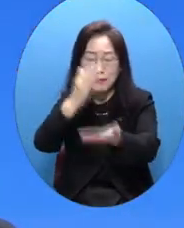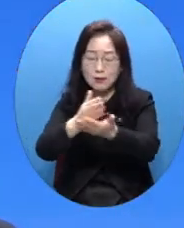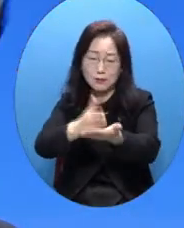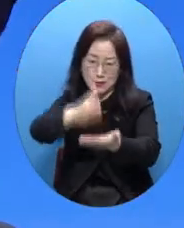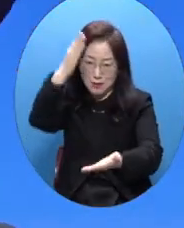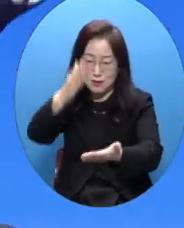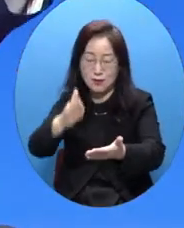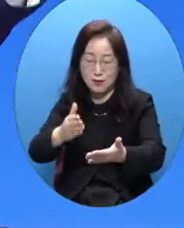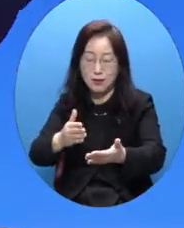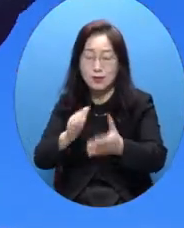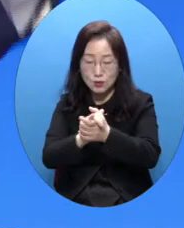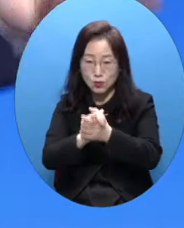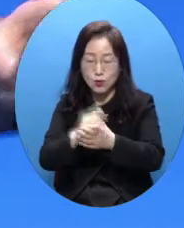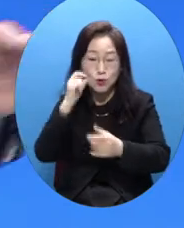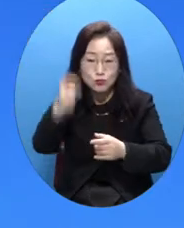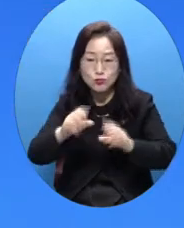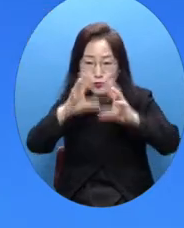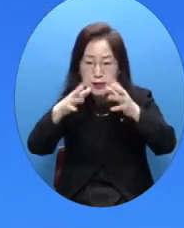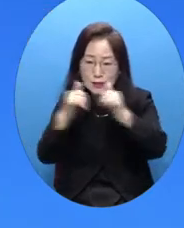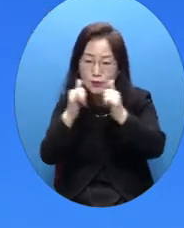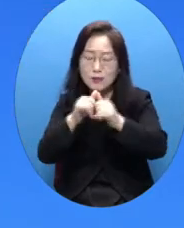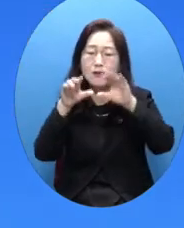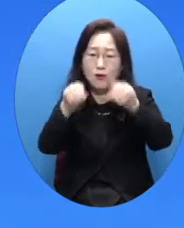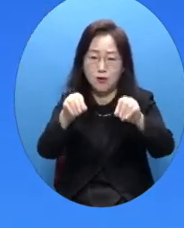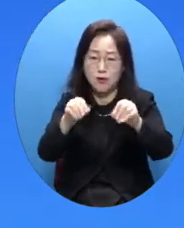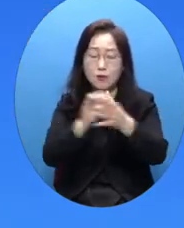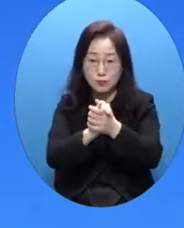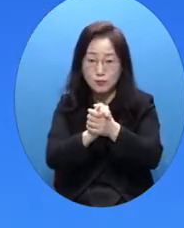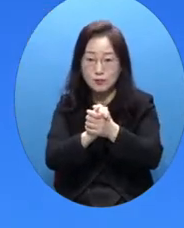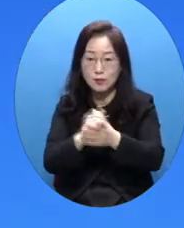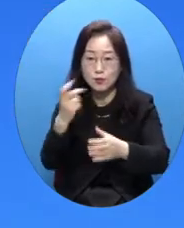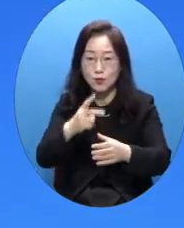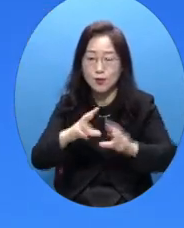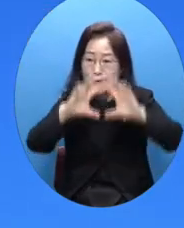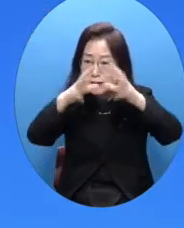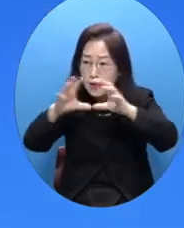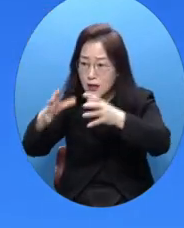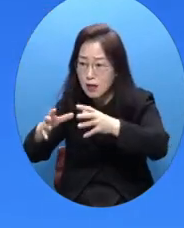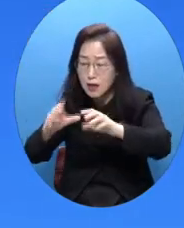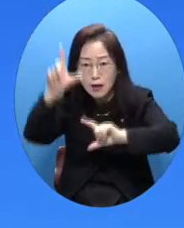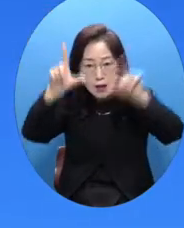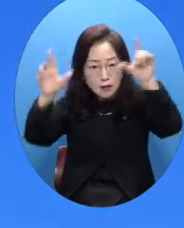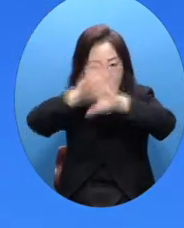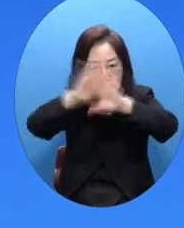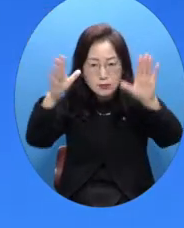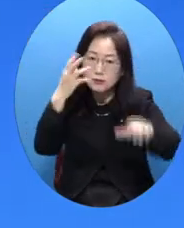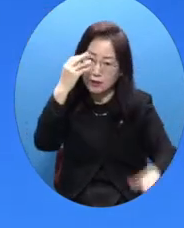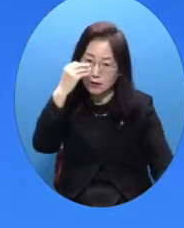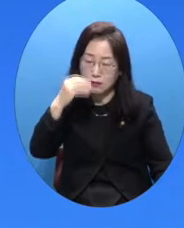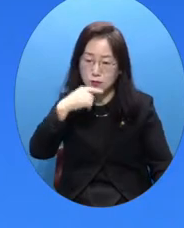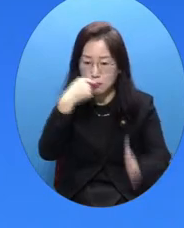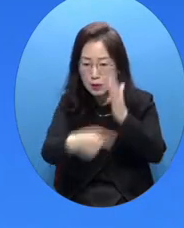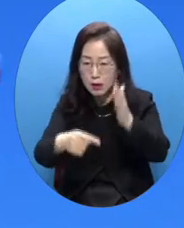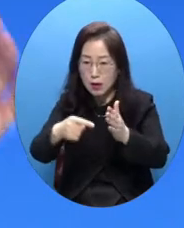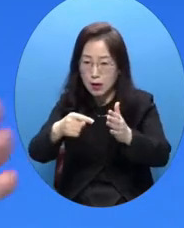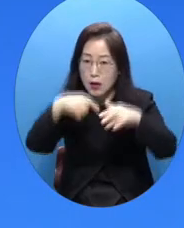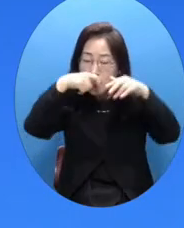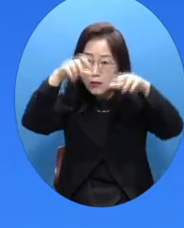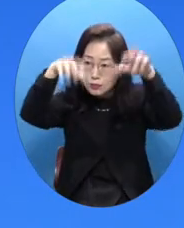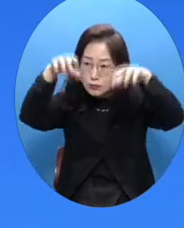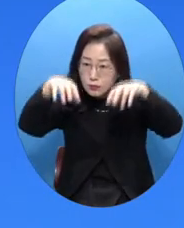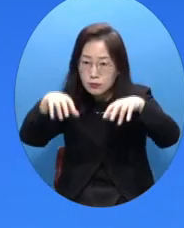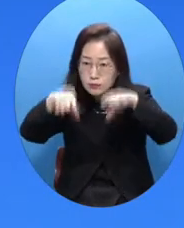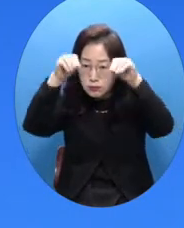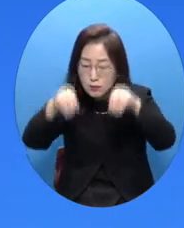our country is divided as two different countries let's pray for the reunification let's pray for the stopping of the world war in